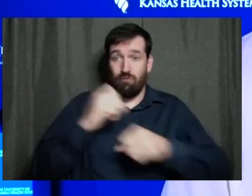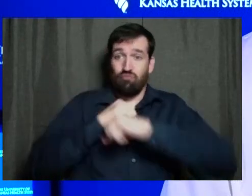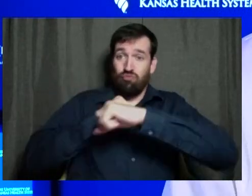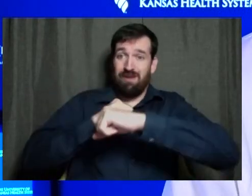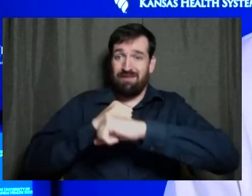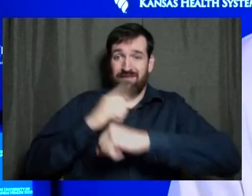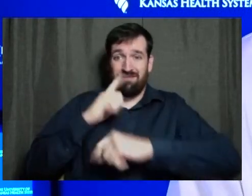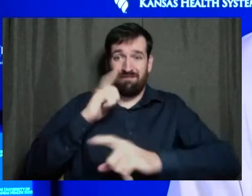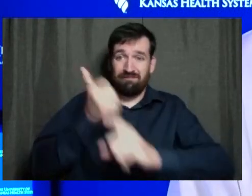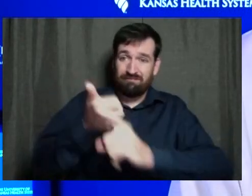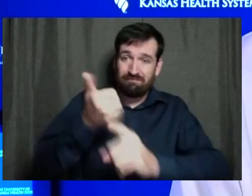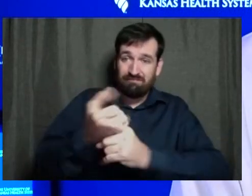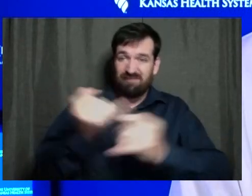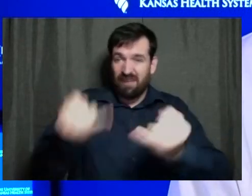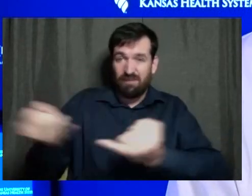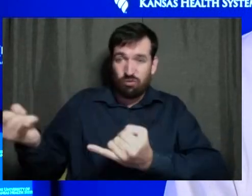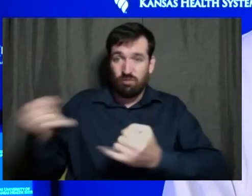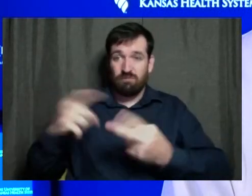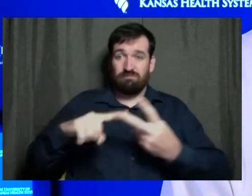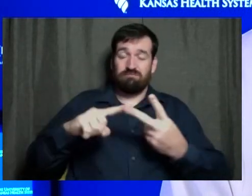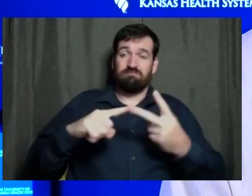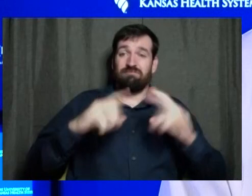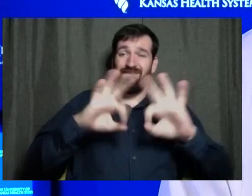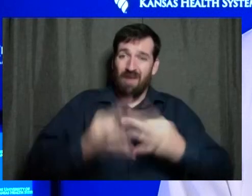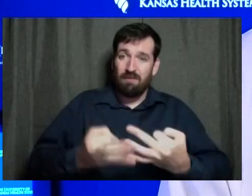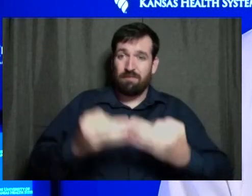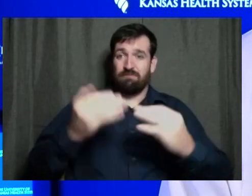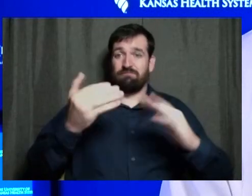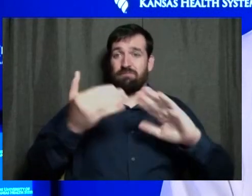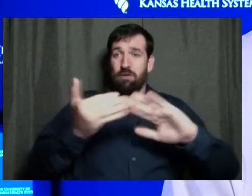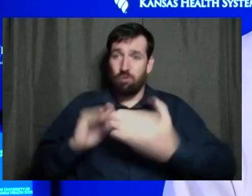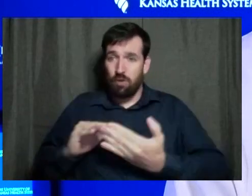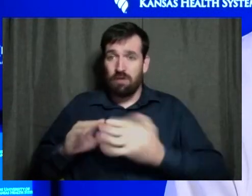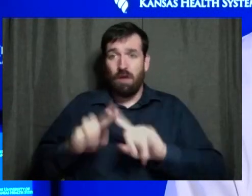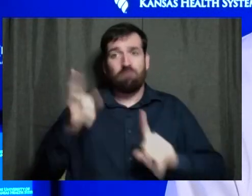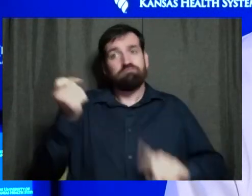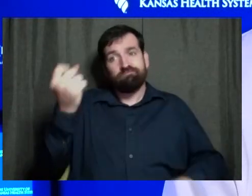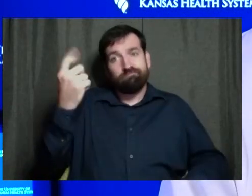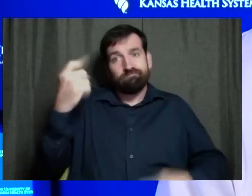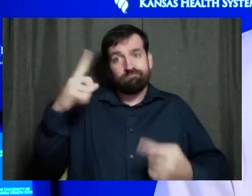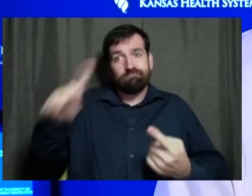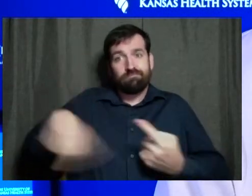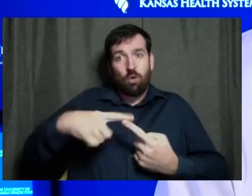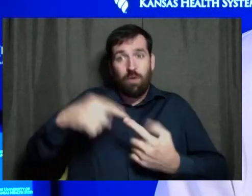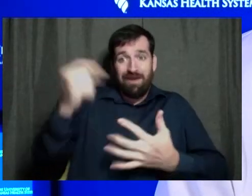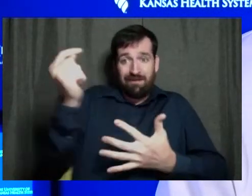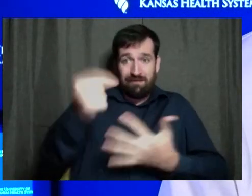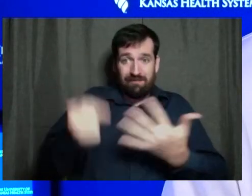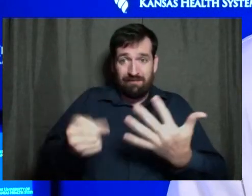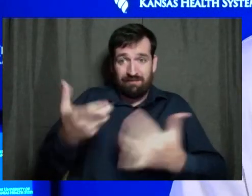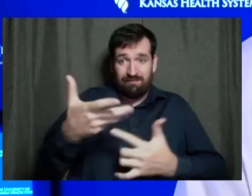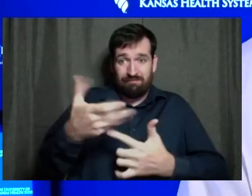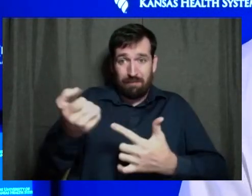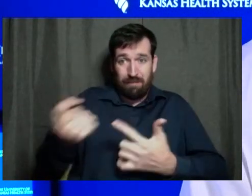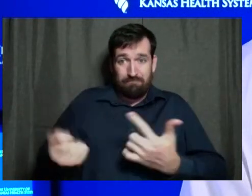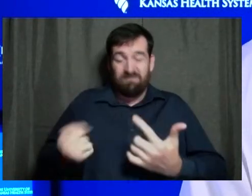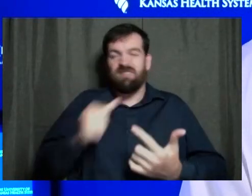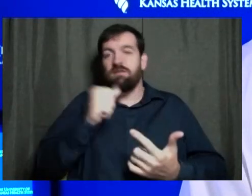family, and of course our community. But we just have to understand and know that when those things are taken out, those